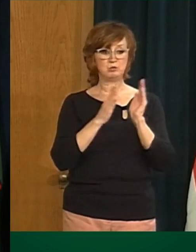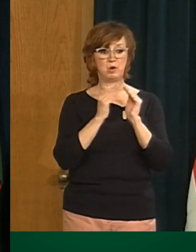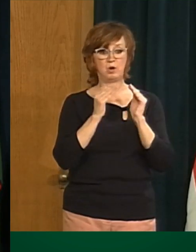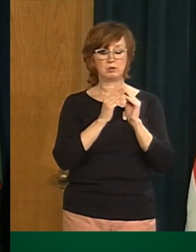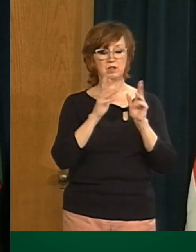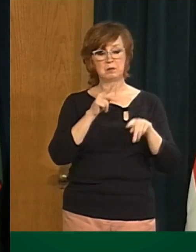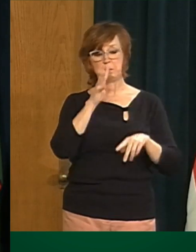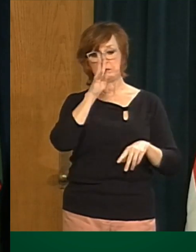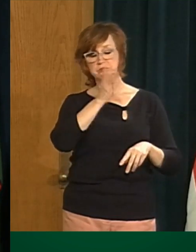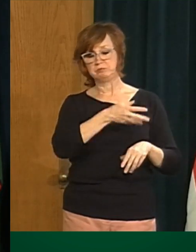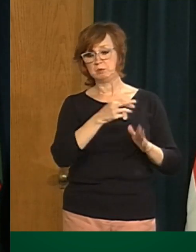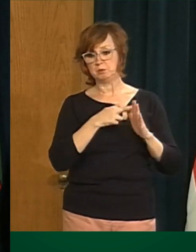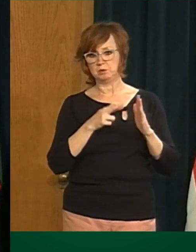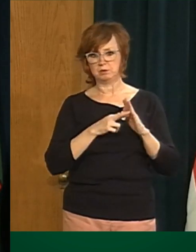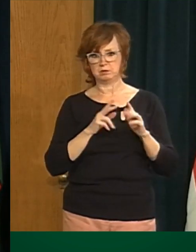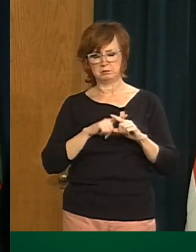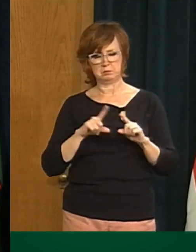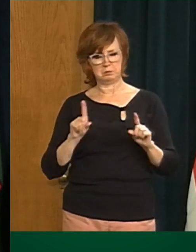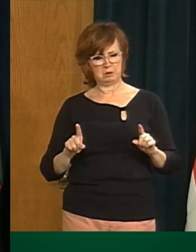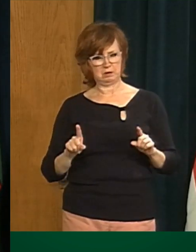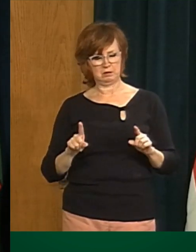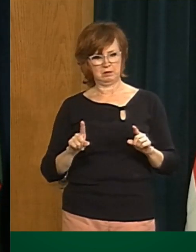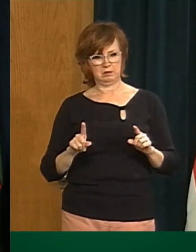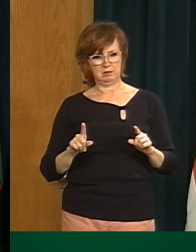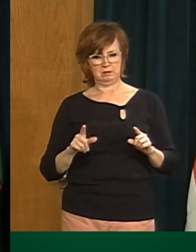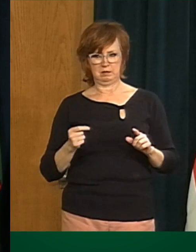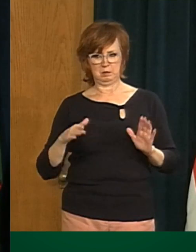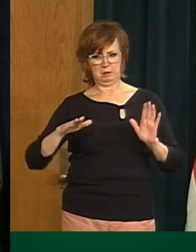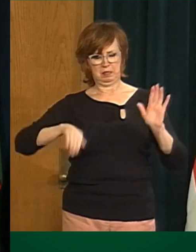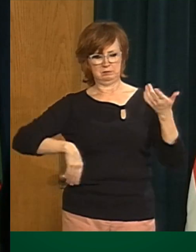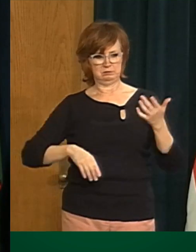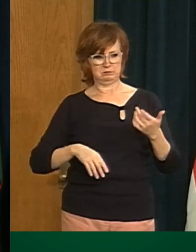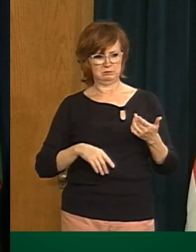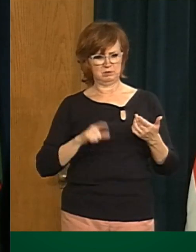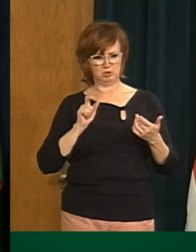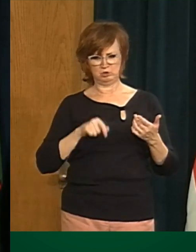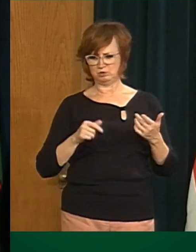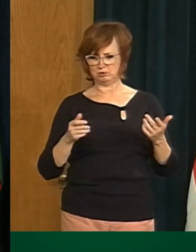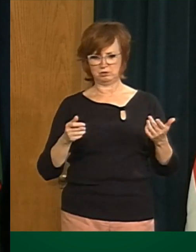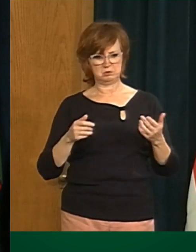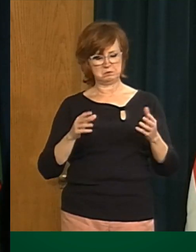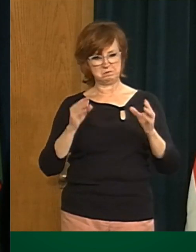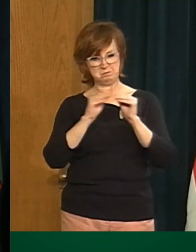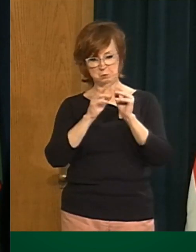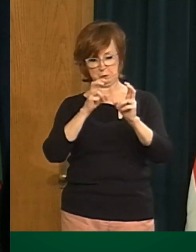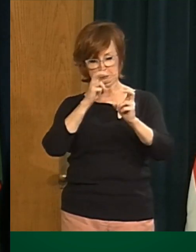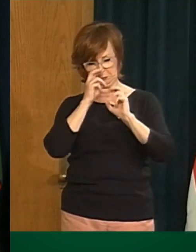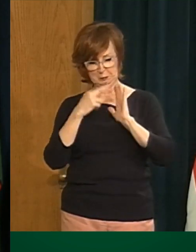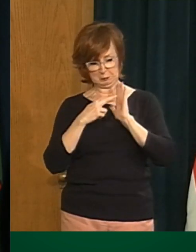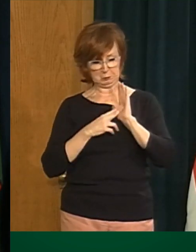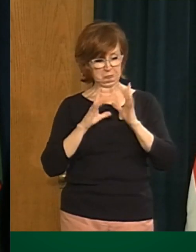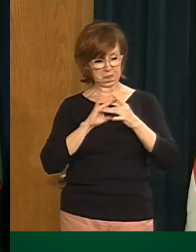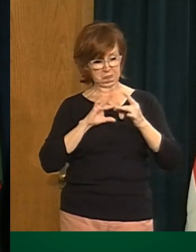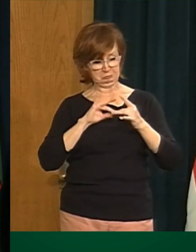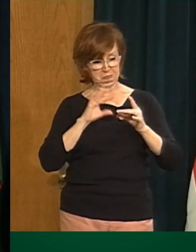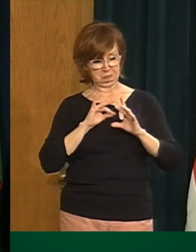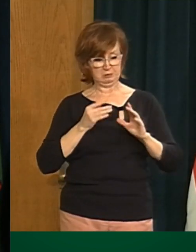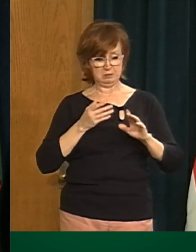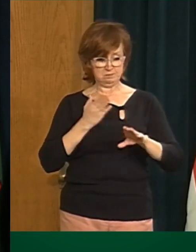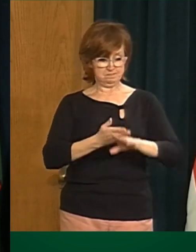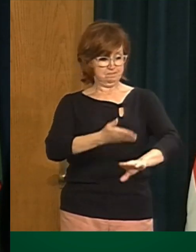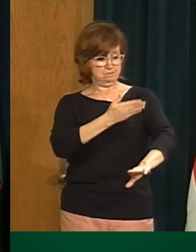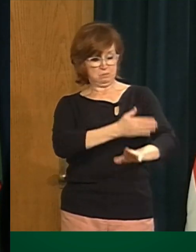should not have something more proactive been done then? If there's no fault on the part of public health officials from education,